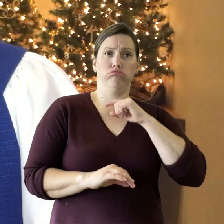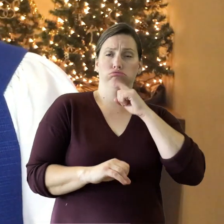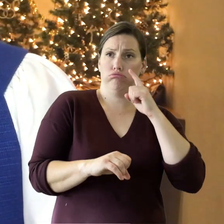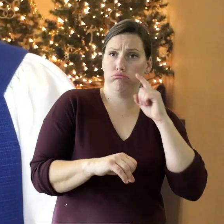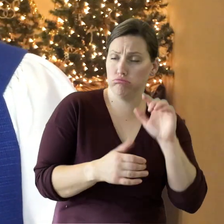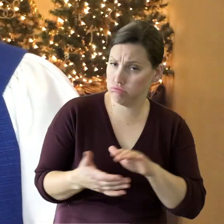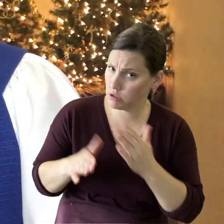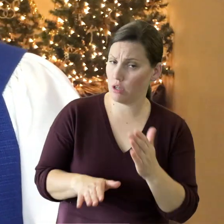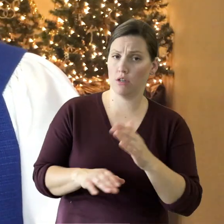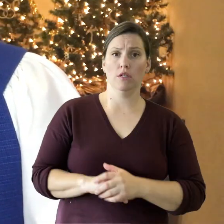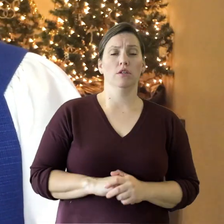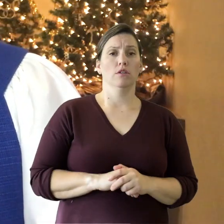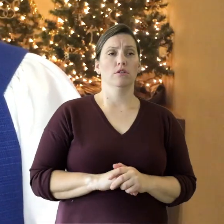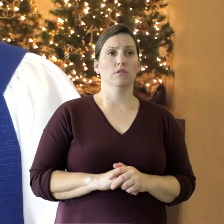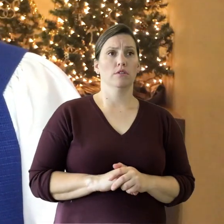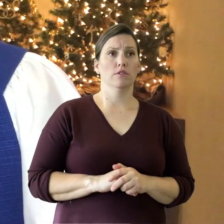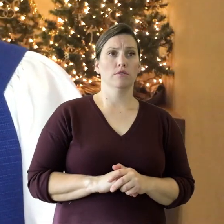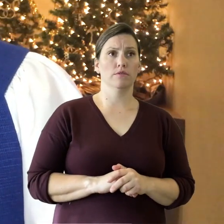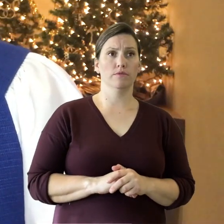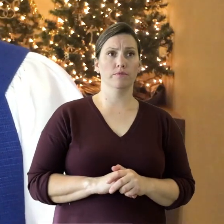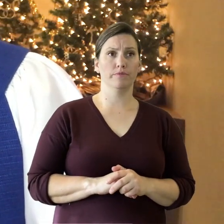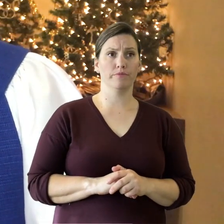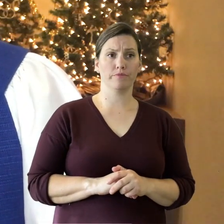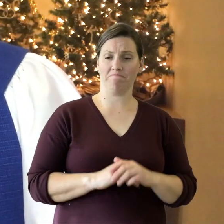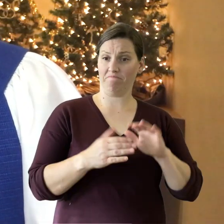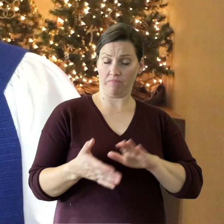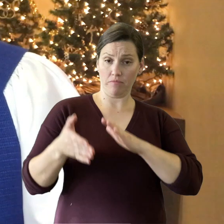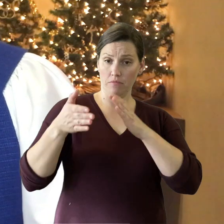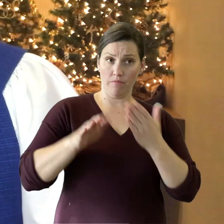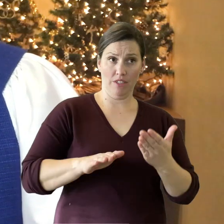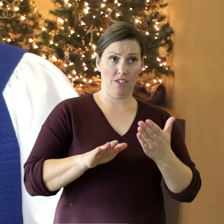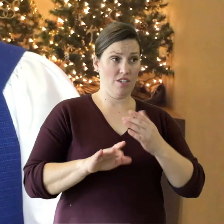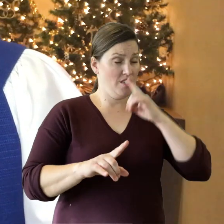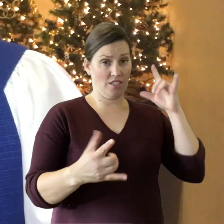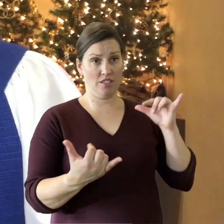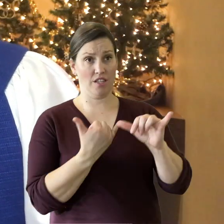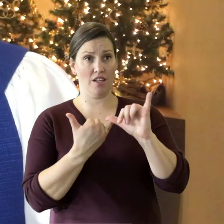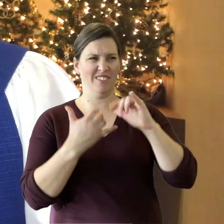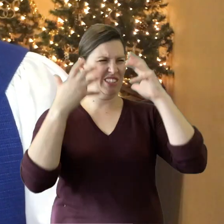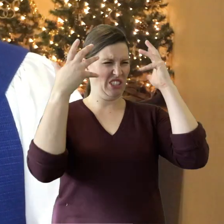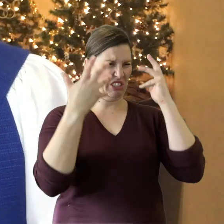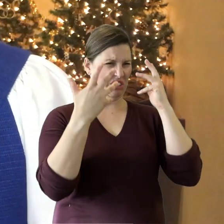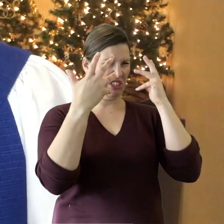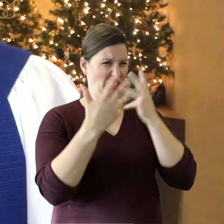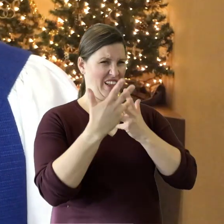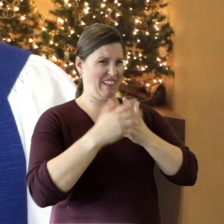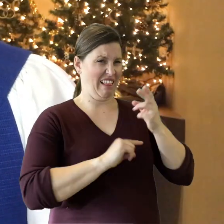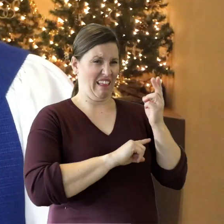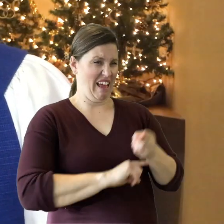death. That is eternal death in the darkness of